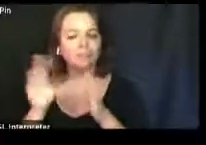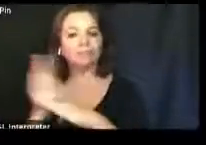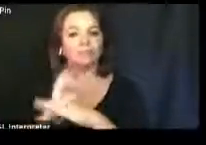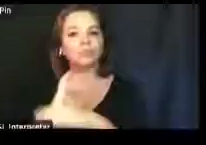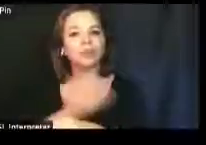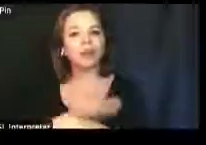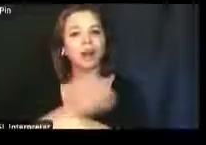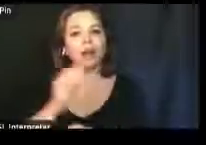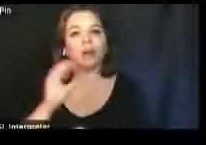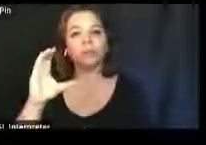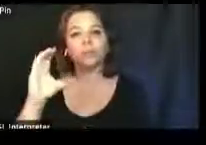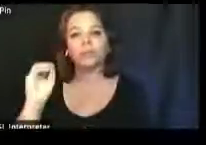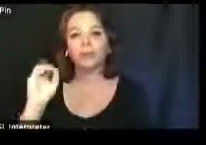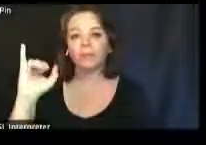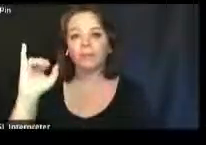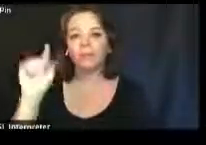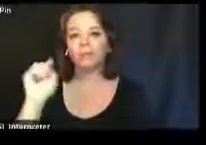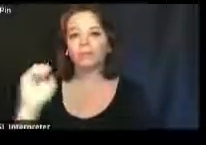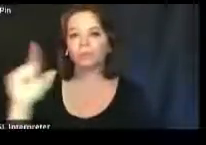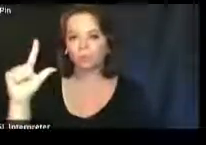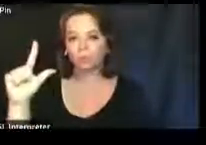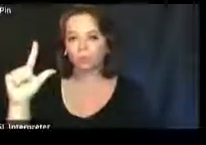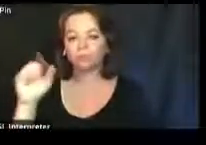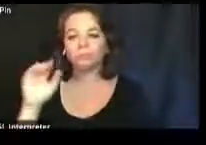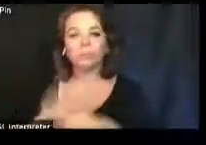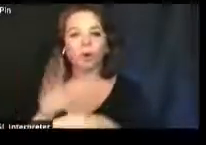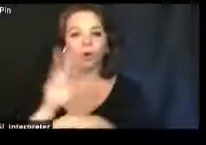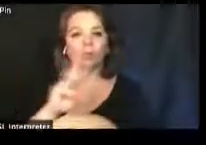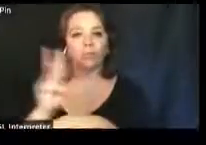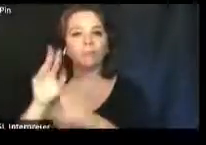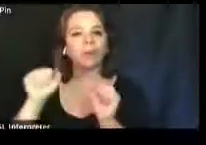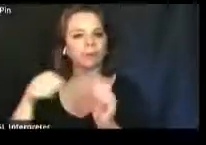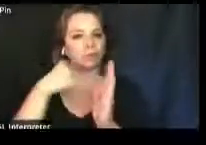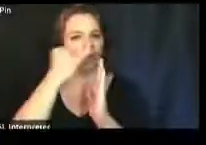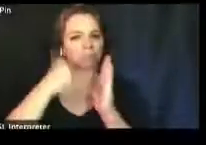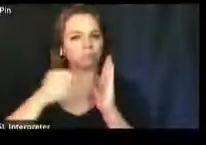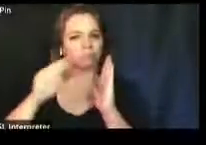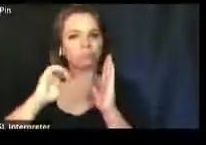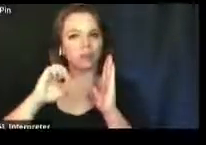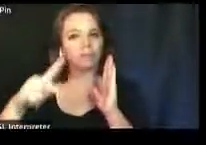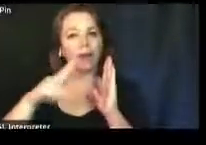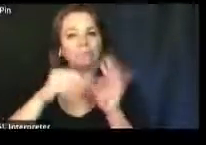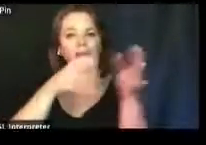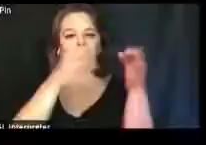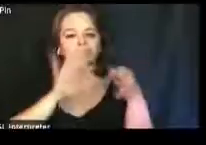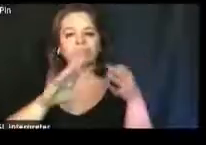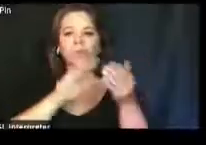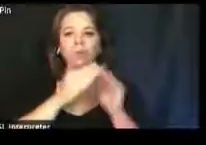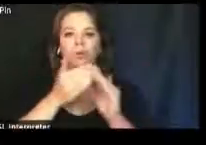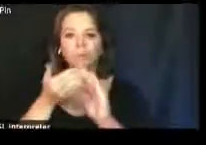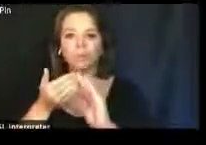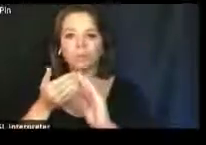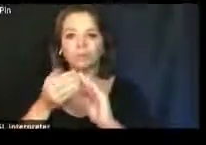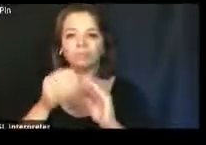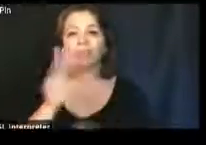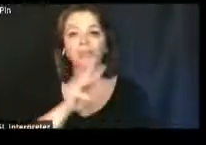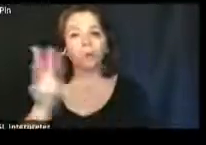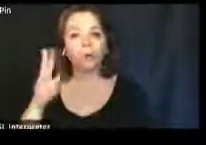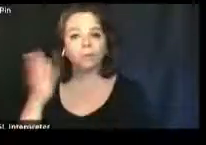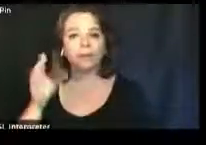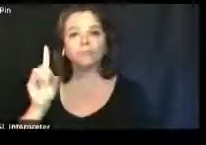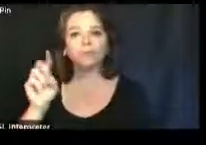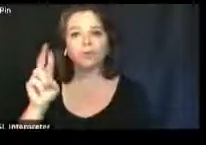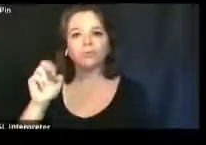Communities of Interest tool. You can draw a map and describe your community by visiting